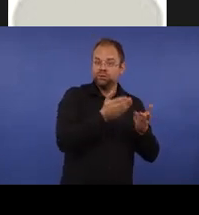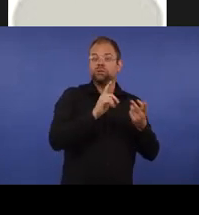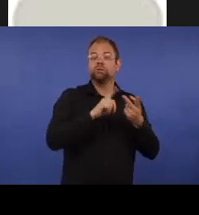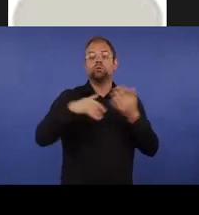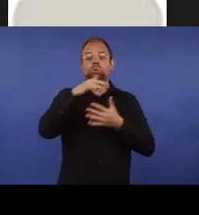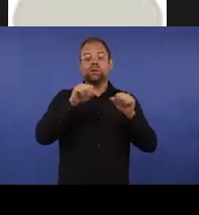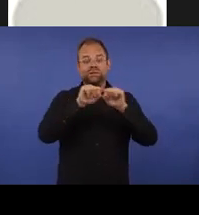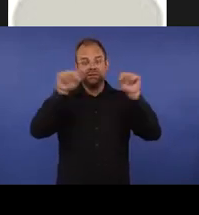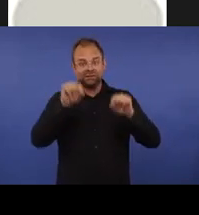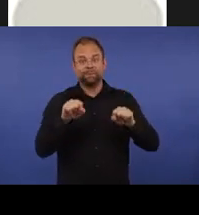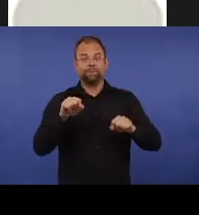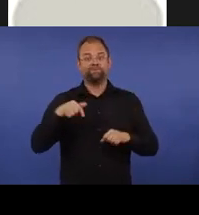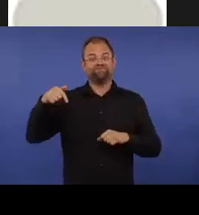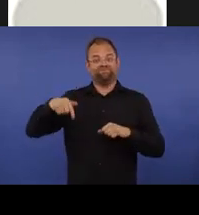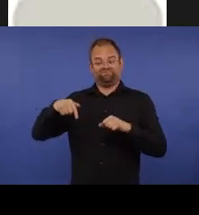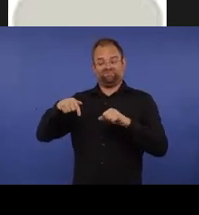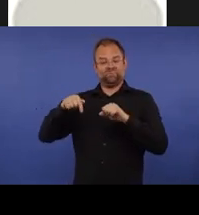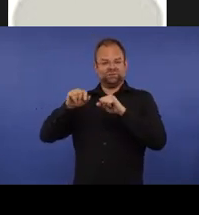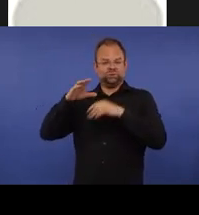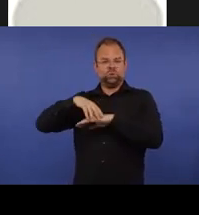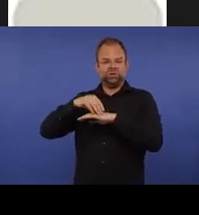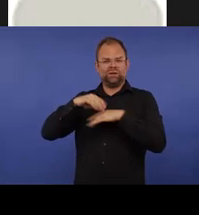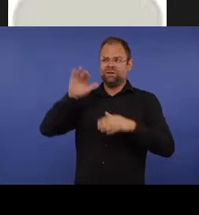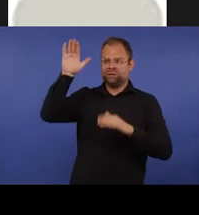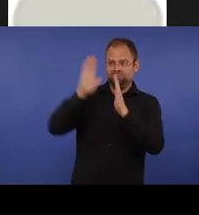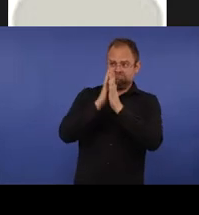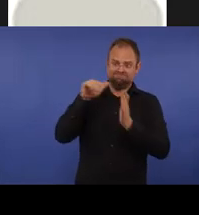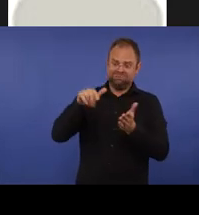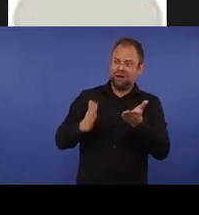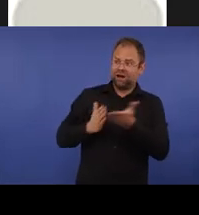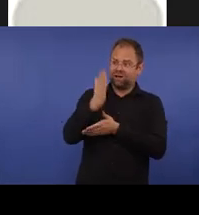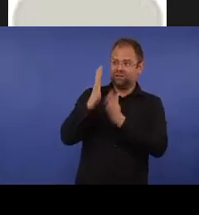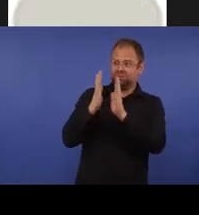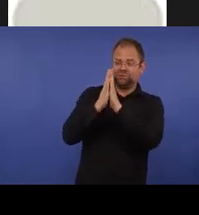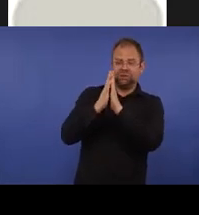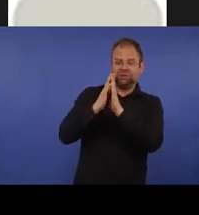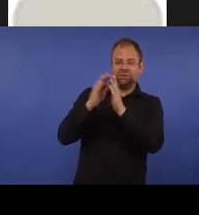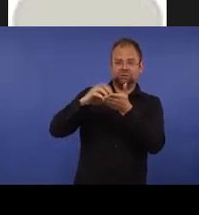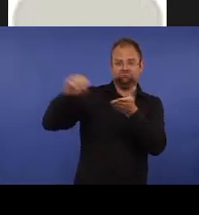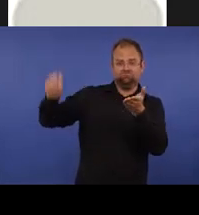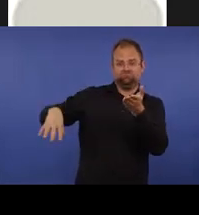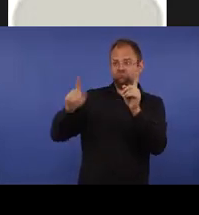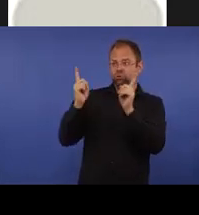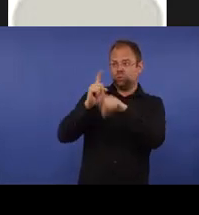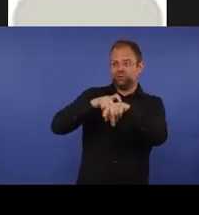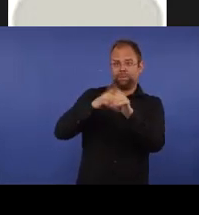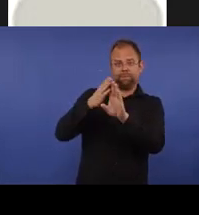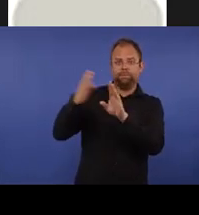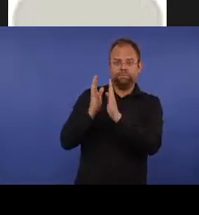to mobilize. COVID has meant so much work, and unfortunately too many deaths. So let's work